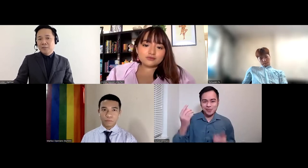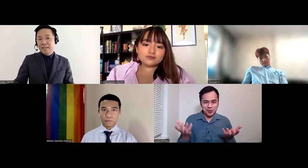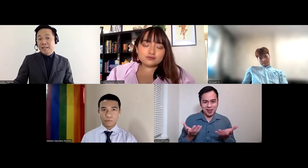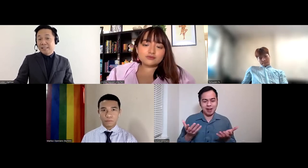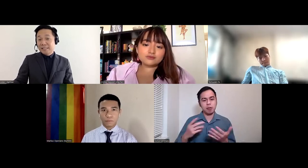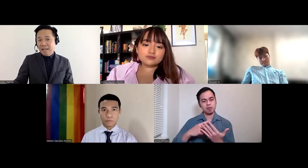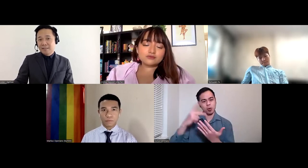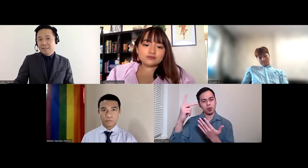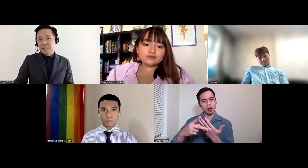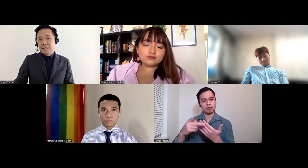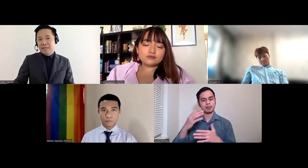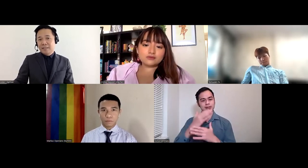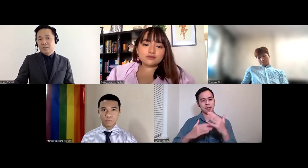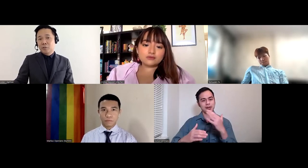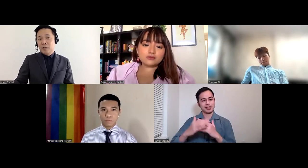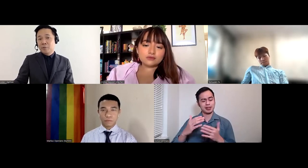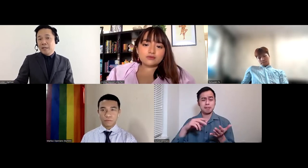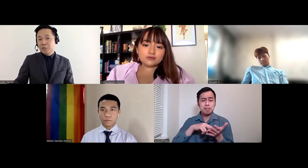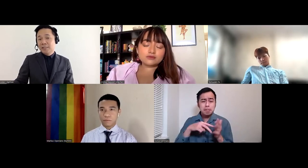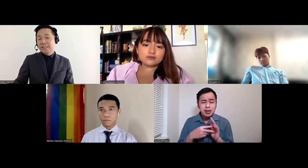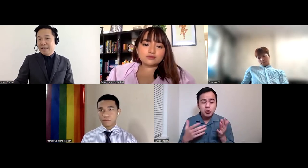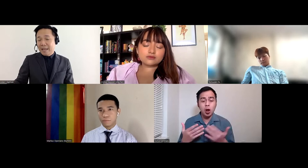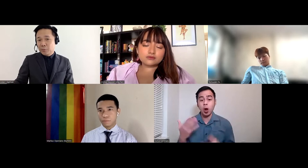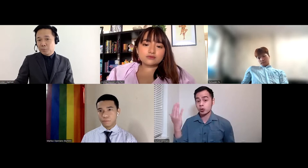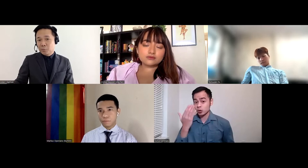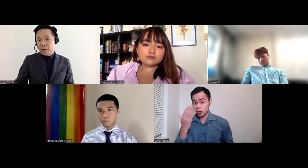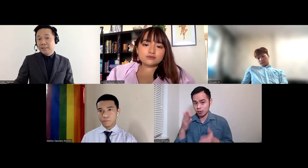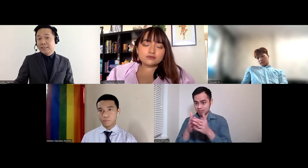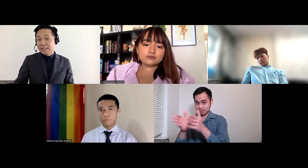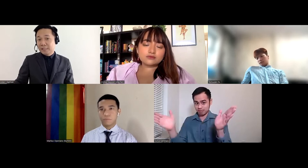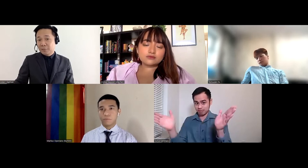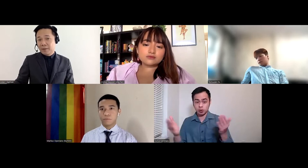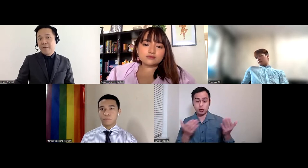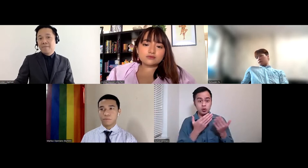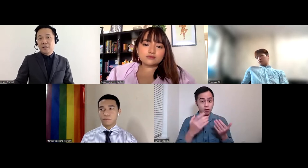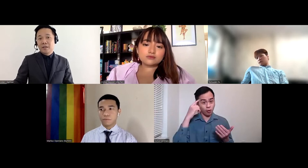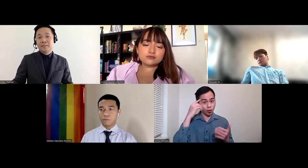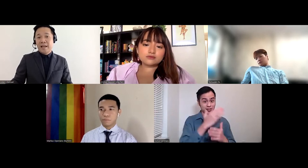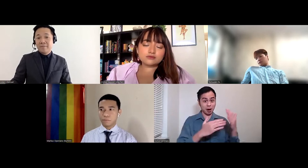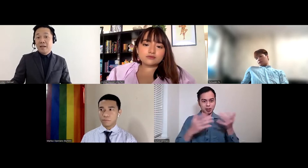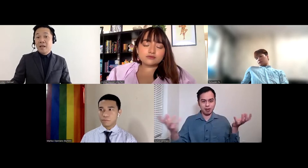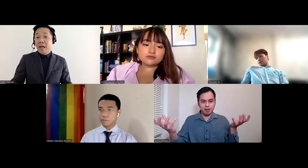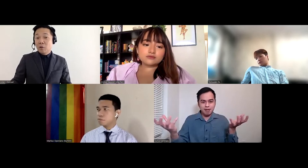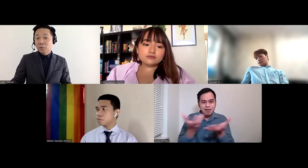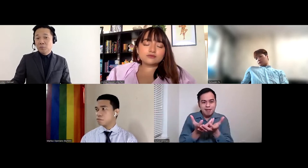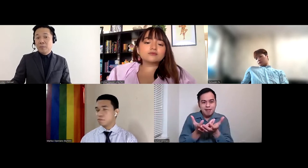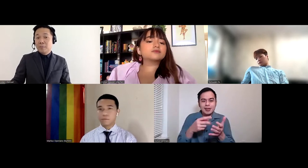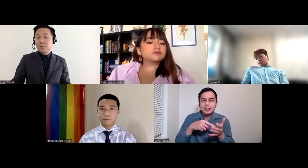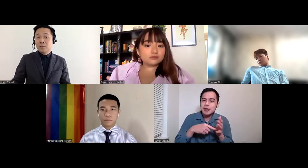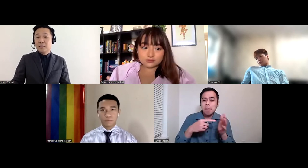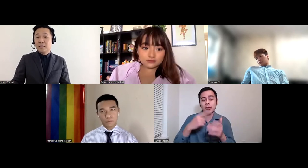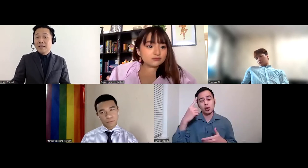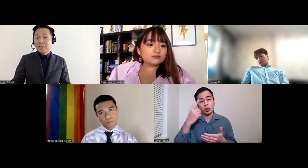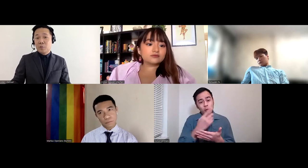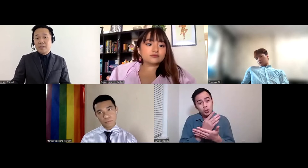need to see and understand that, you know, education and sign language program, it's necessary for the deaf, and also be able